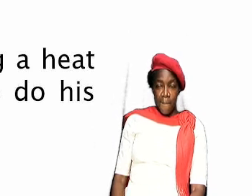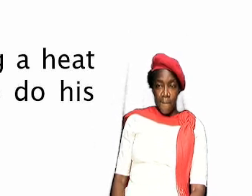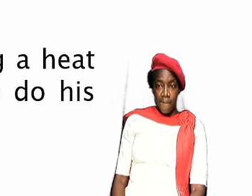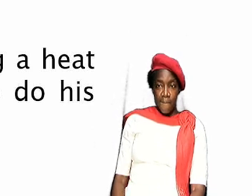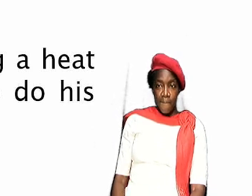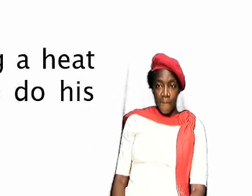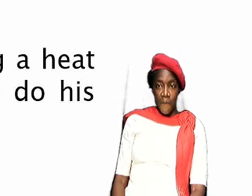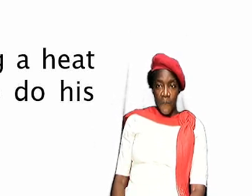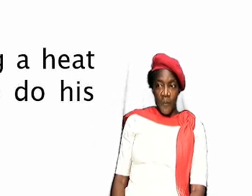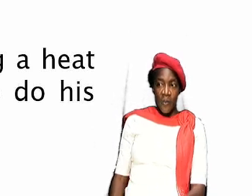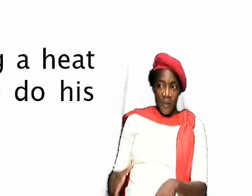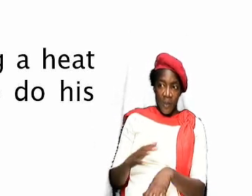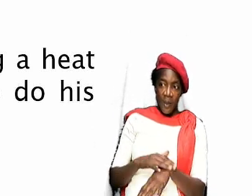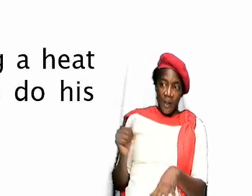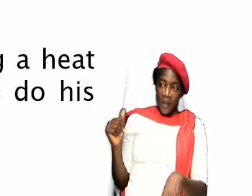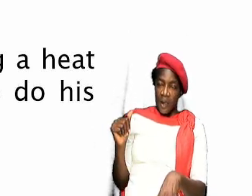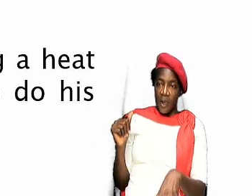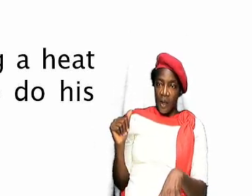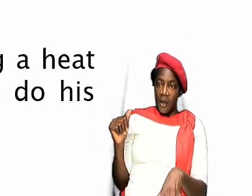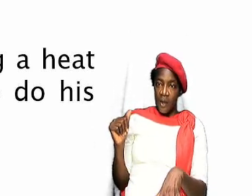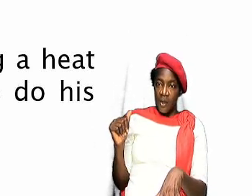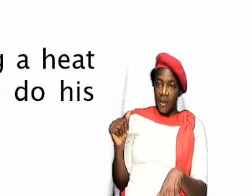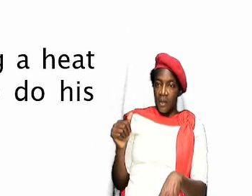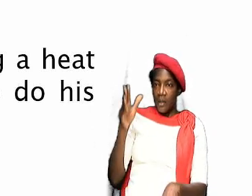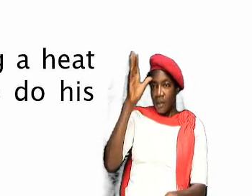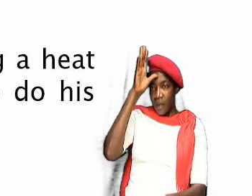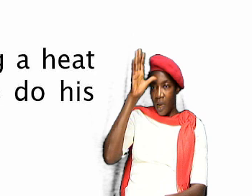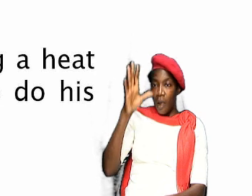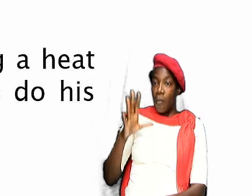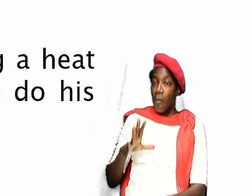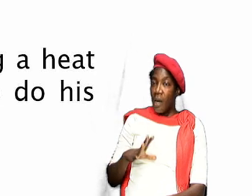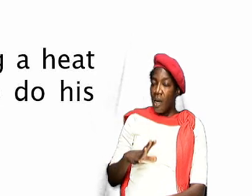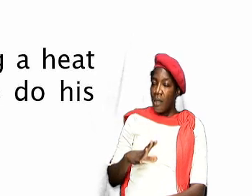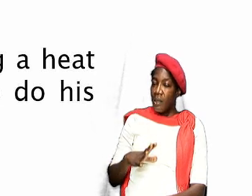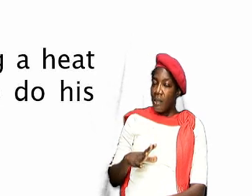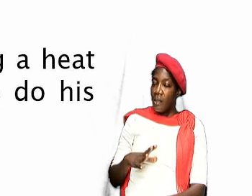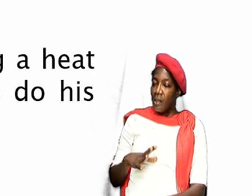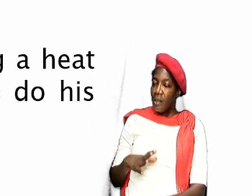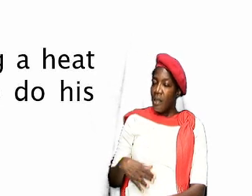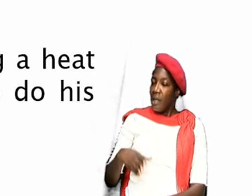why he was called a man after God's own heart.